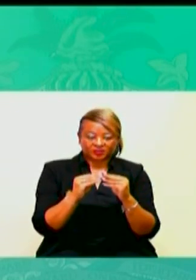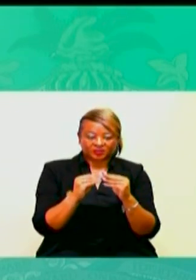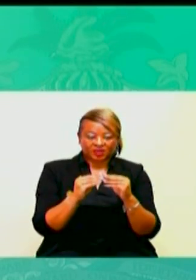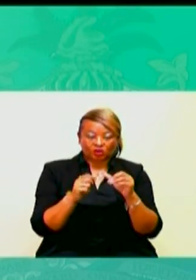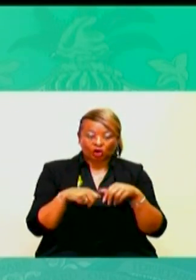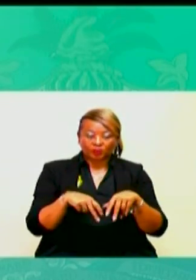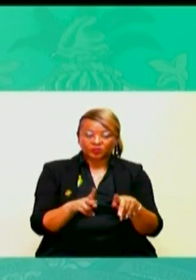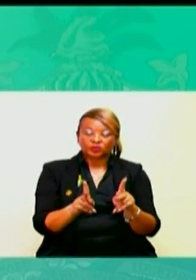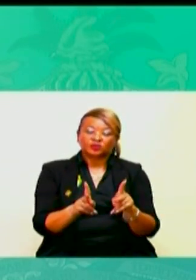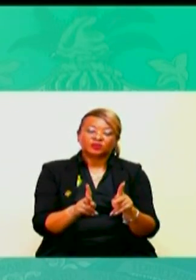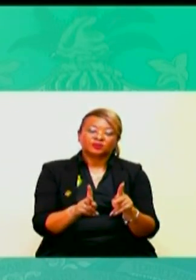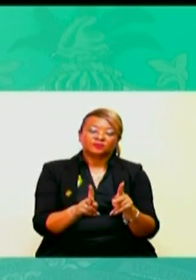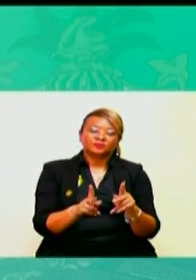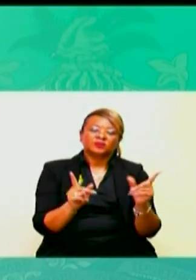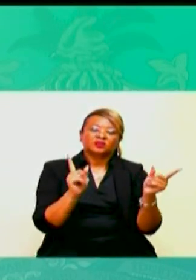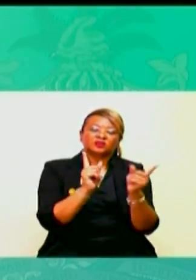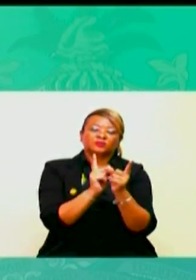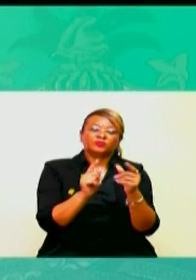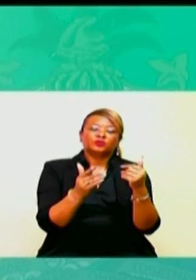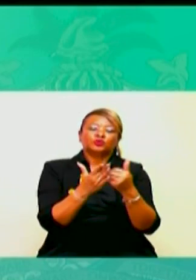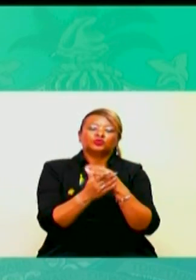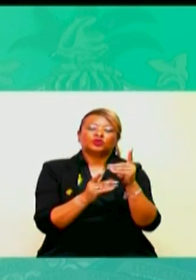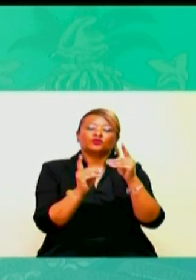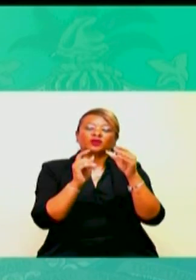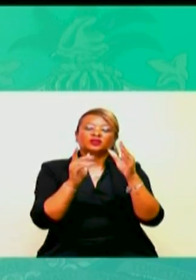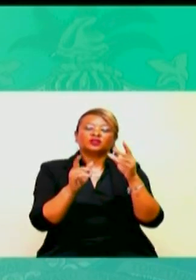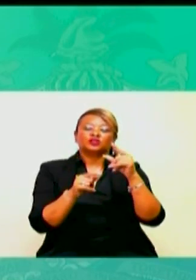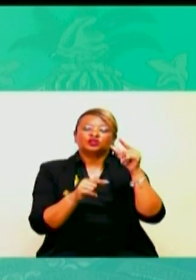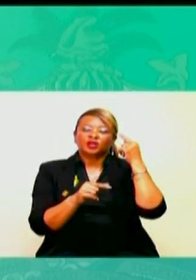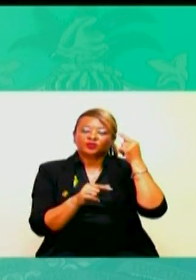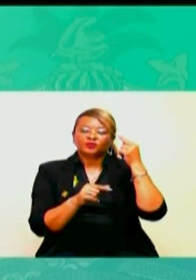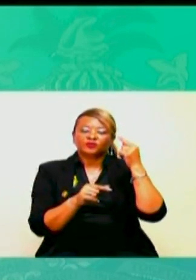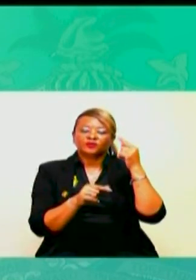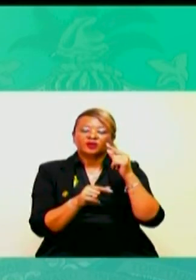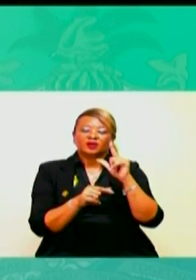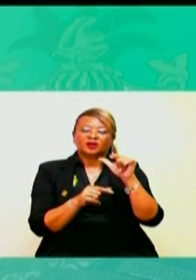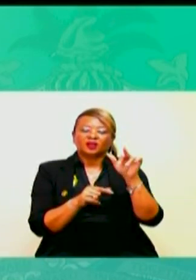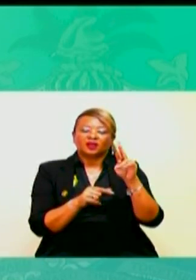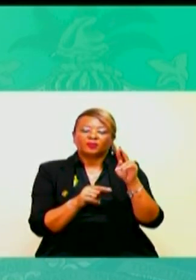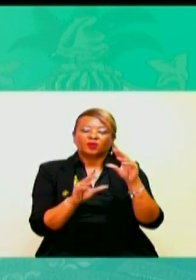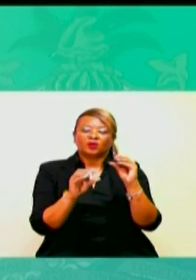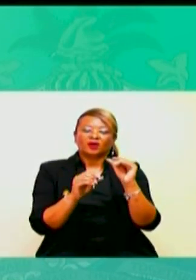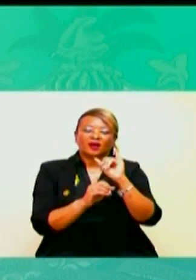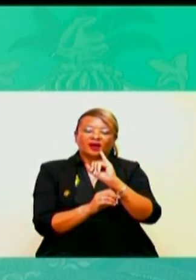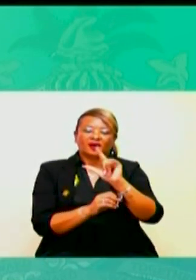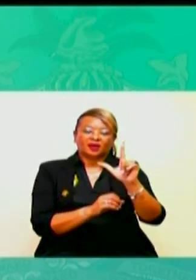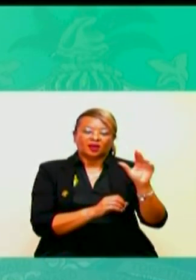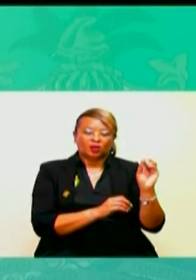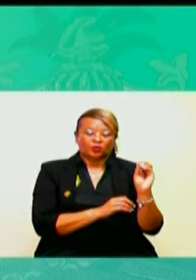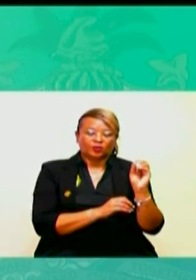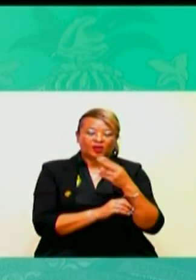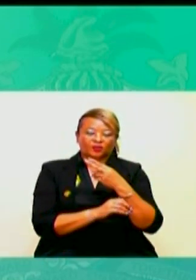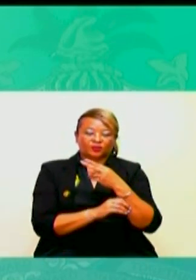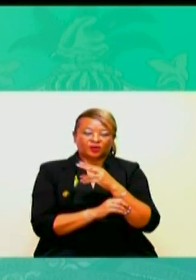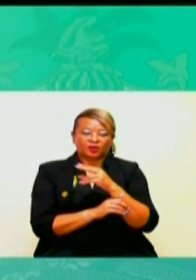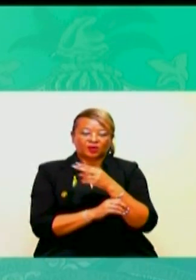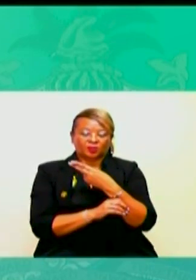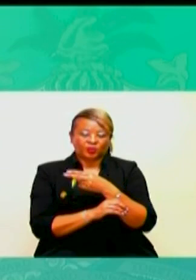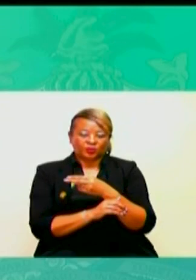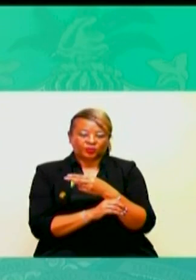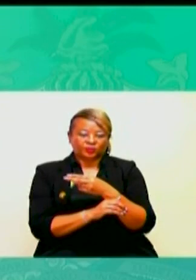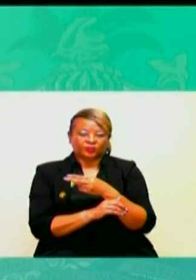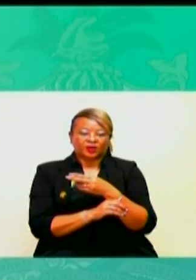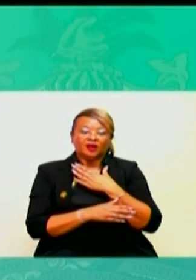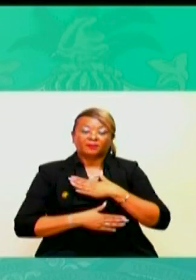Speaker, to meet with the new Director General of the International Labor Organization, the ILO, Mr. Henry Hongbo. And